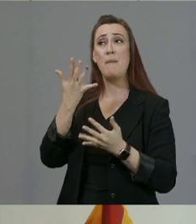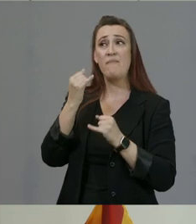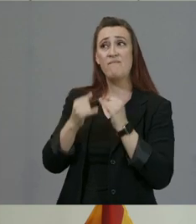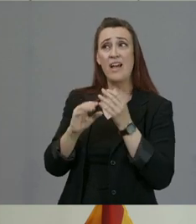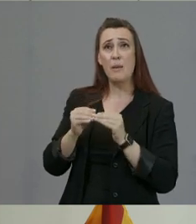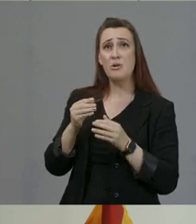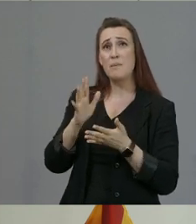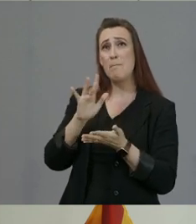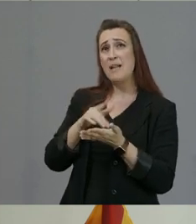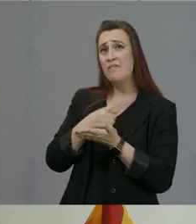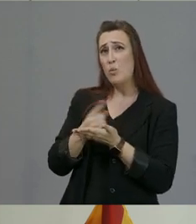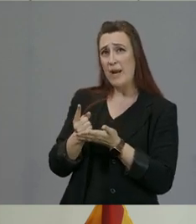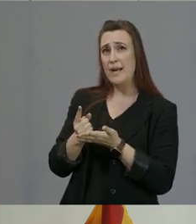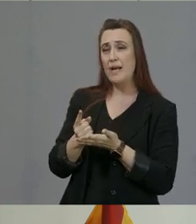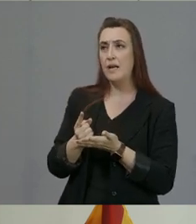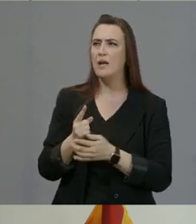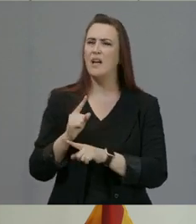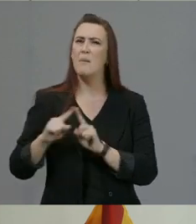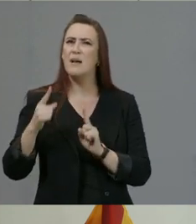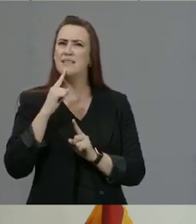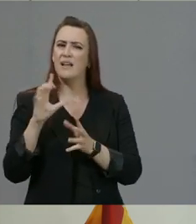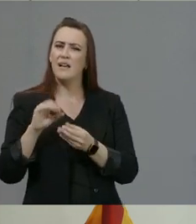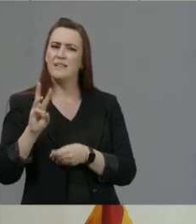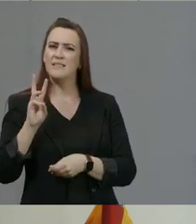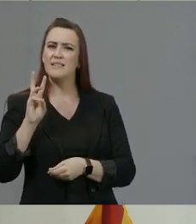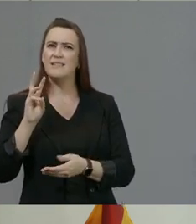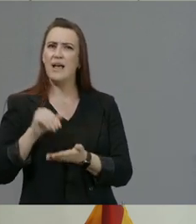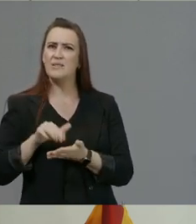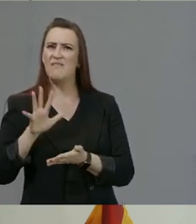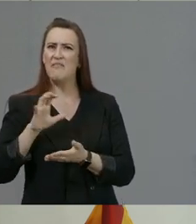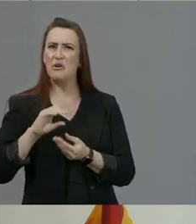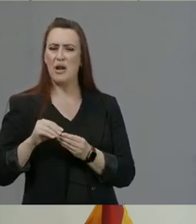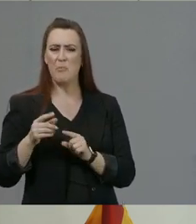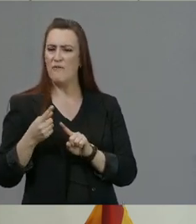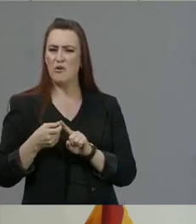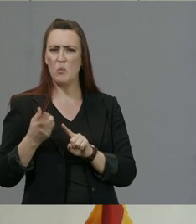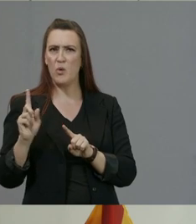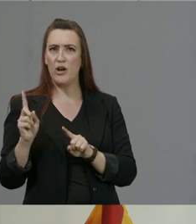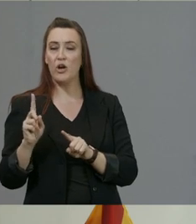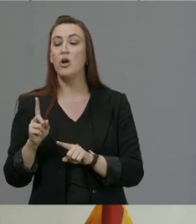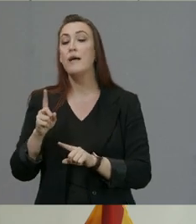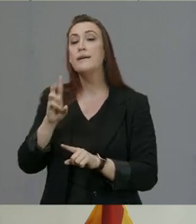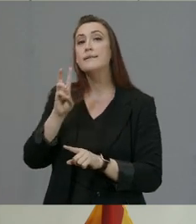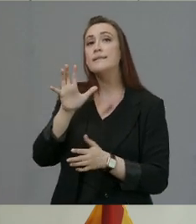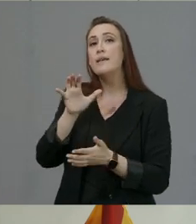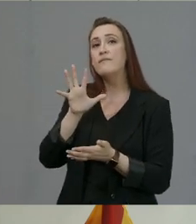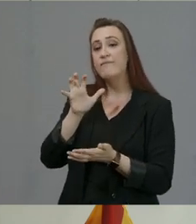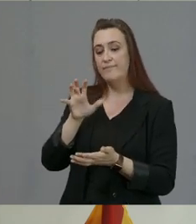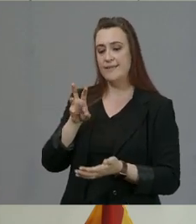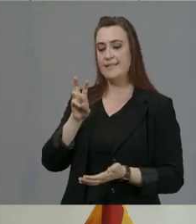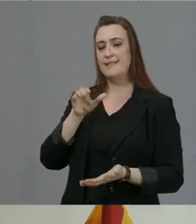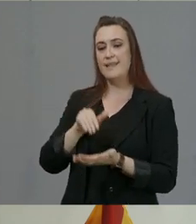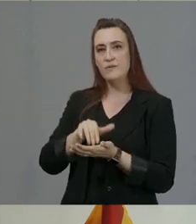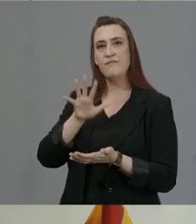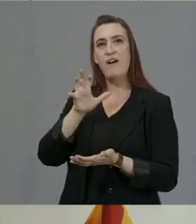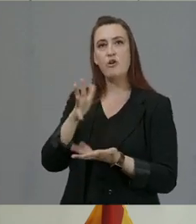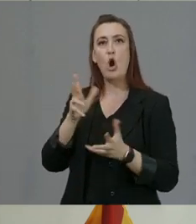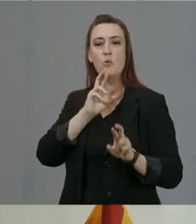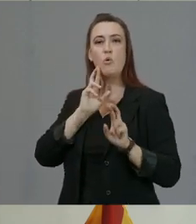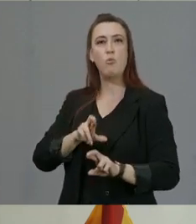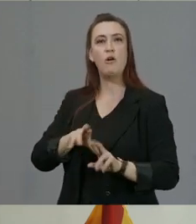So what about 6,500? So the 6,500 number were the reports that actually have already been reported.